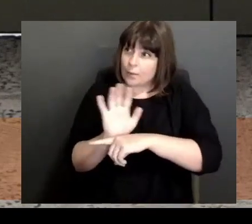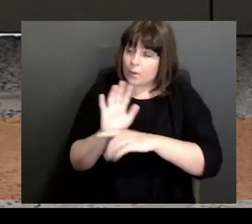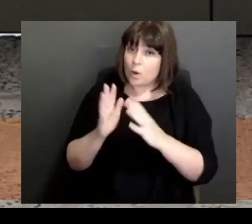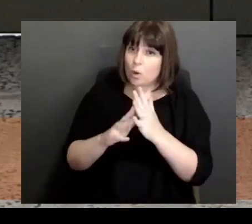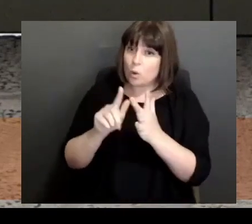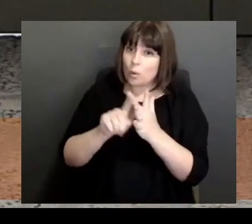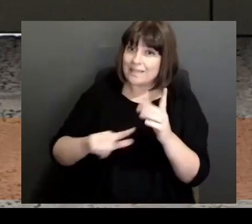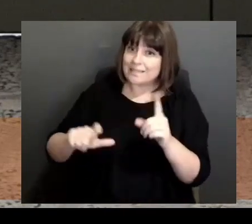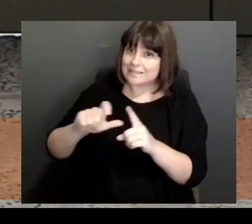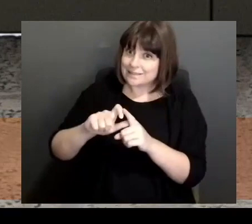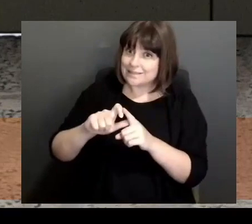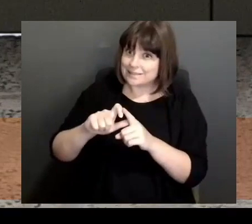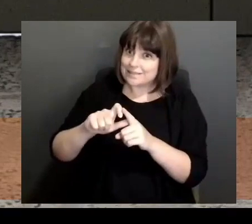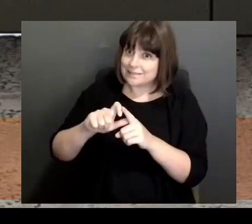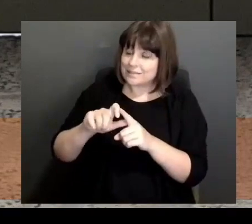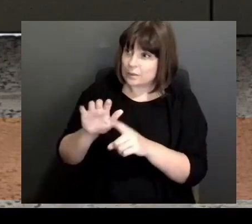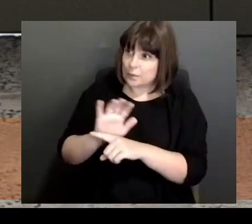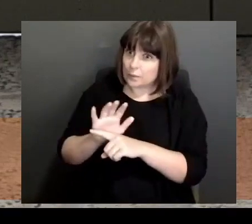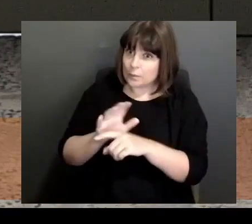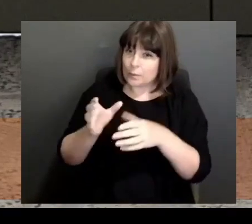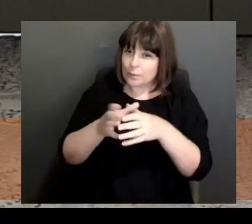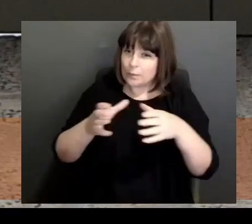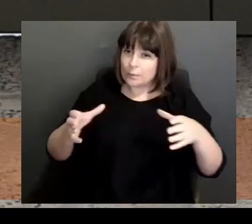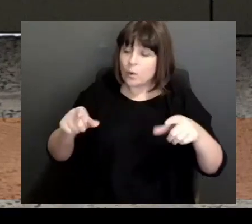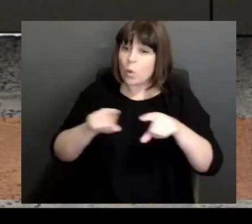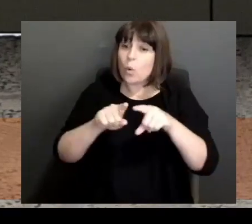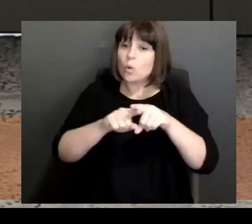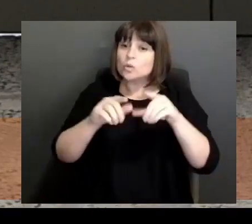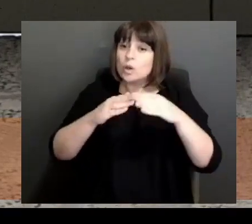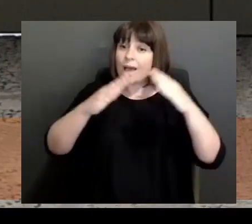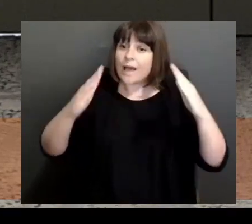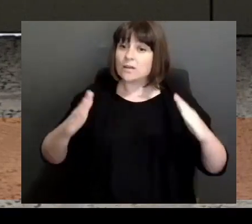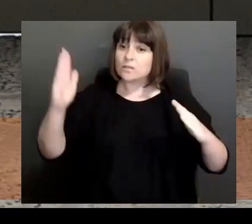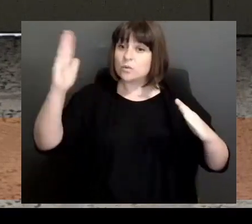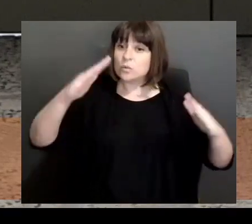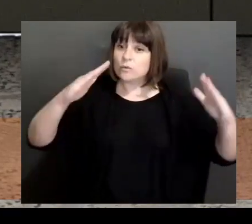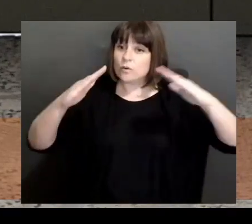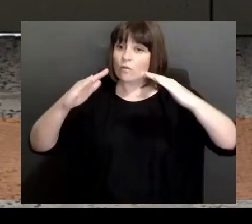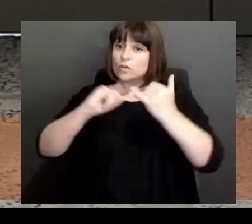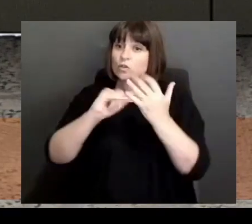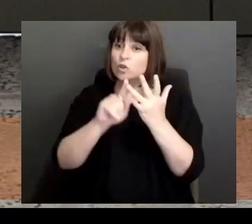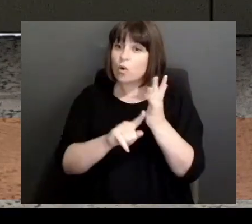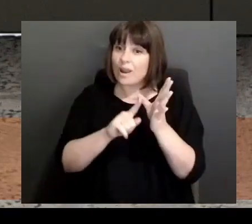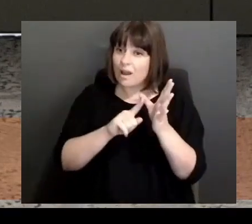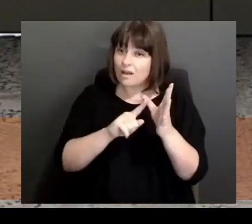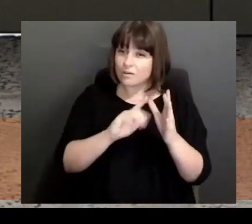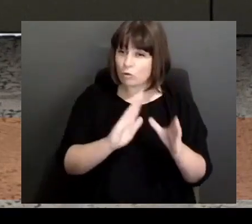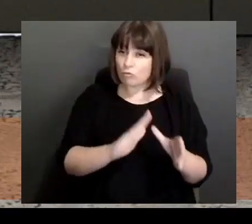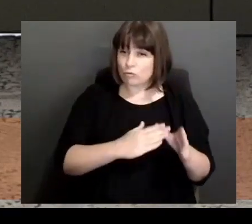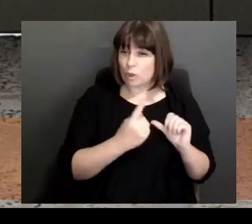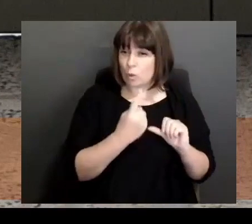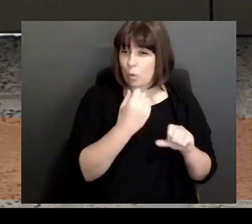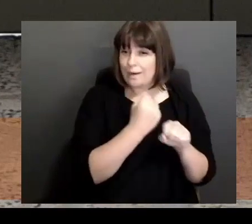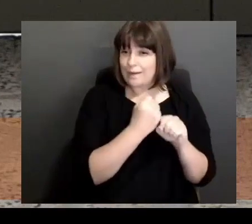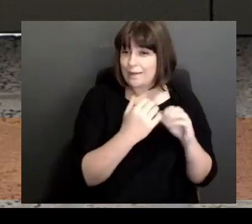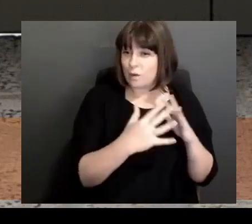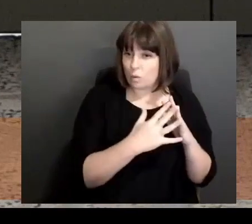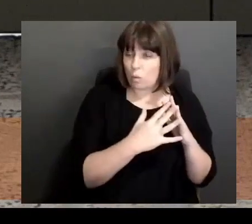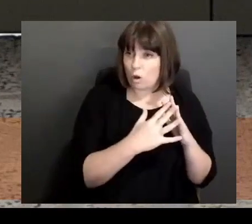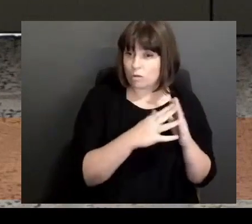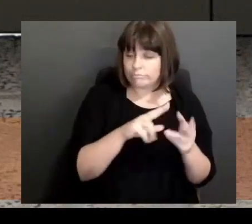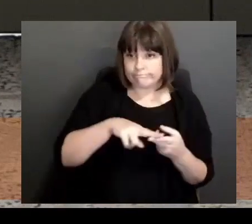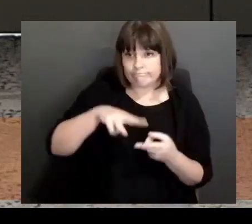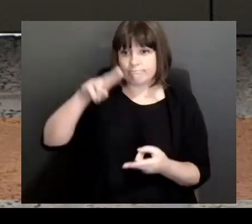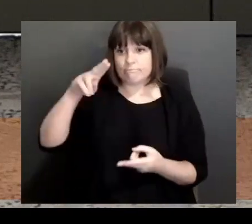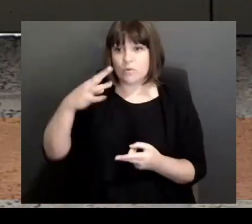fourfold. Rooftop solar capacity increased from less than 1 gigawatt to around 4.4